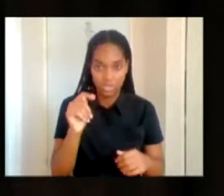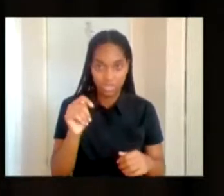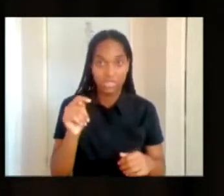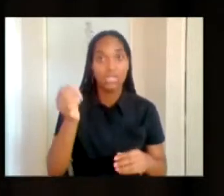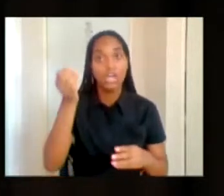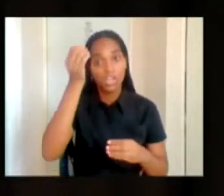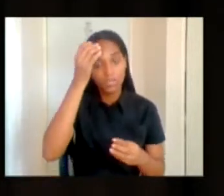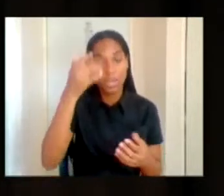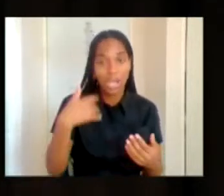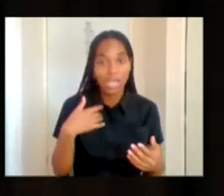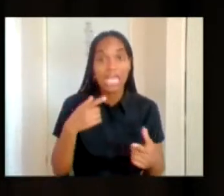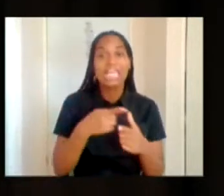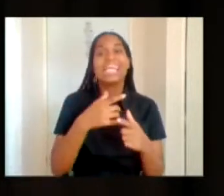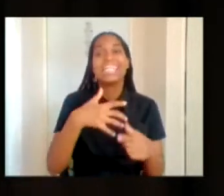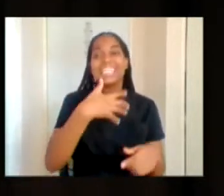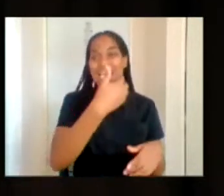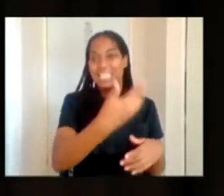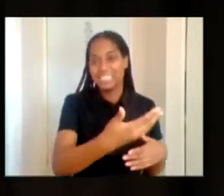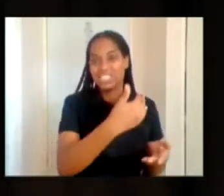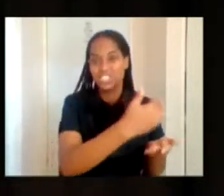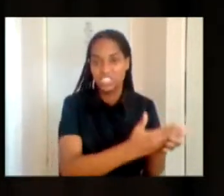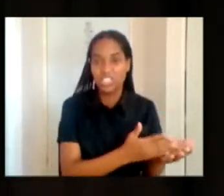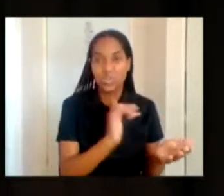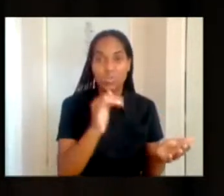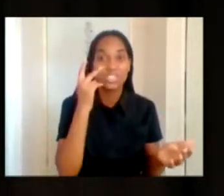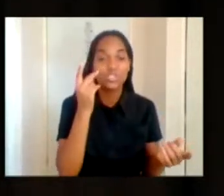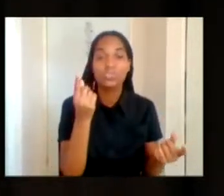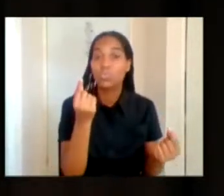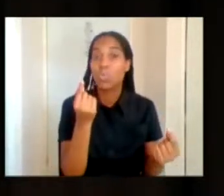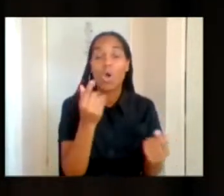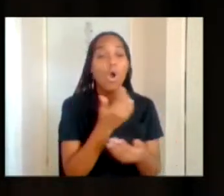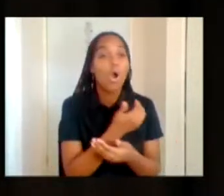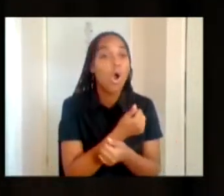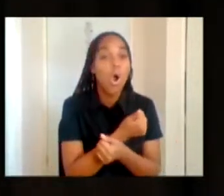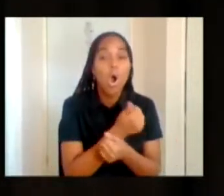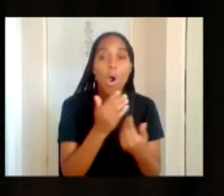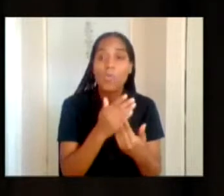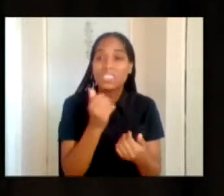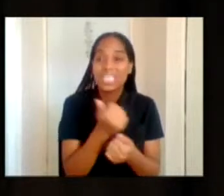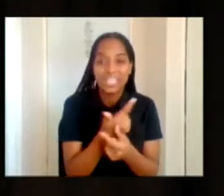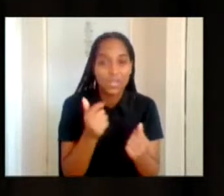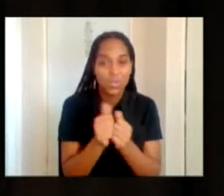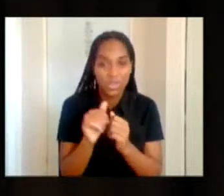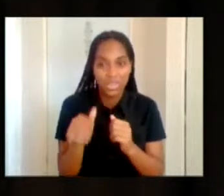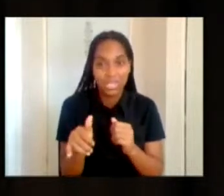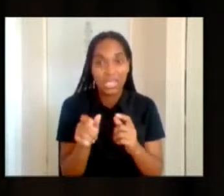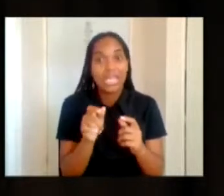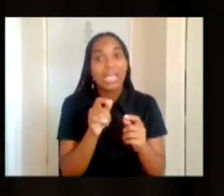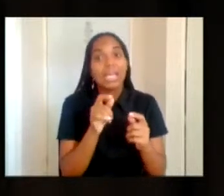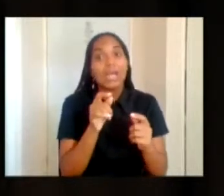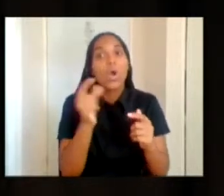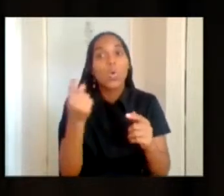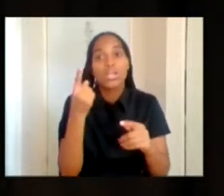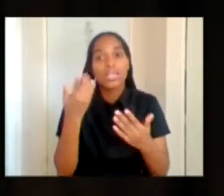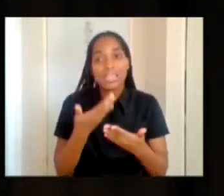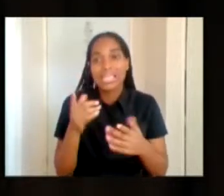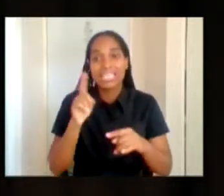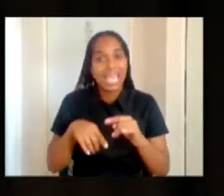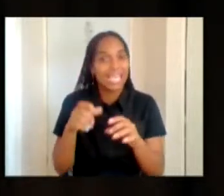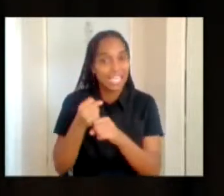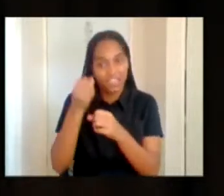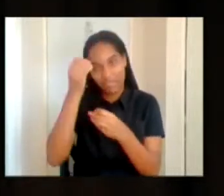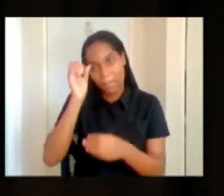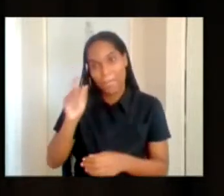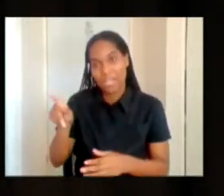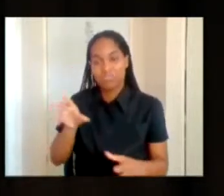you'll see you can do almost anything that you can do on the internet with it, except get information back from the receiver if it's not